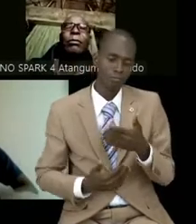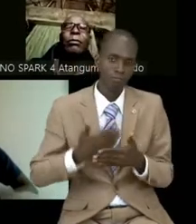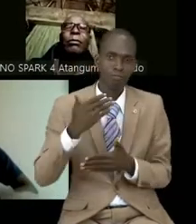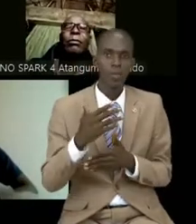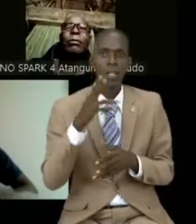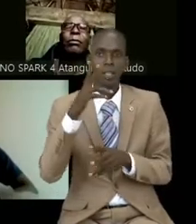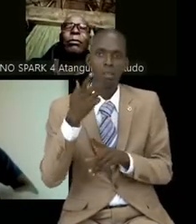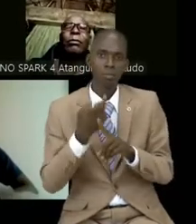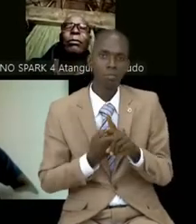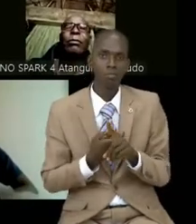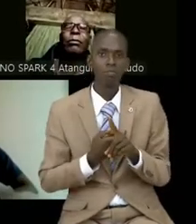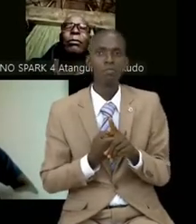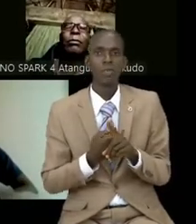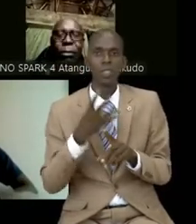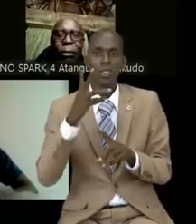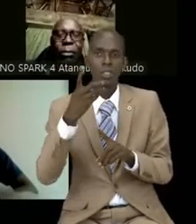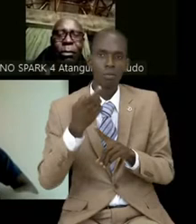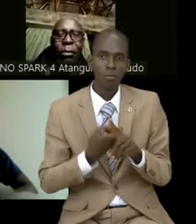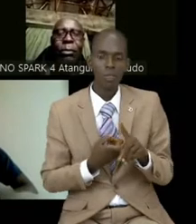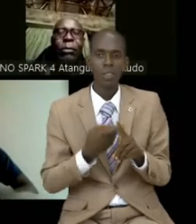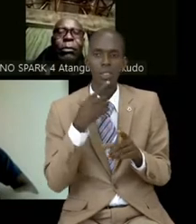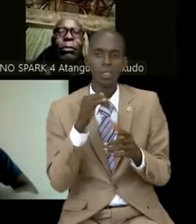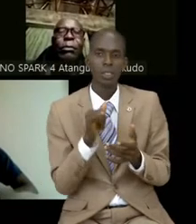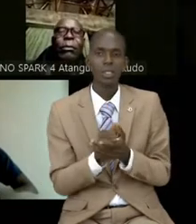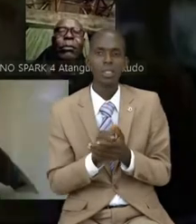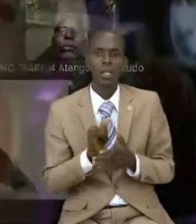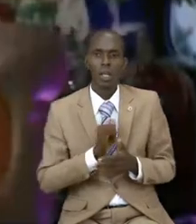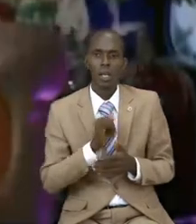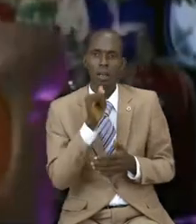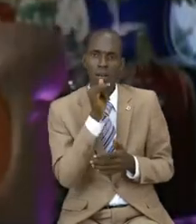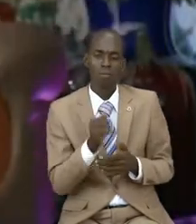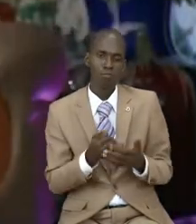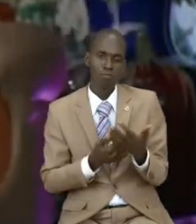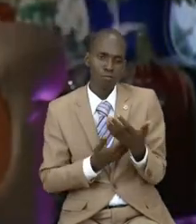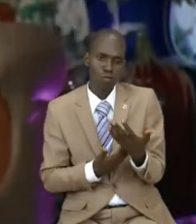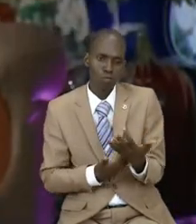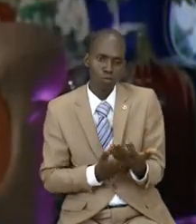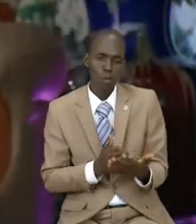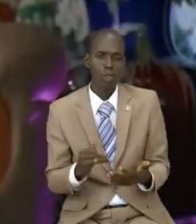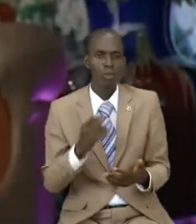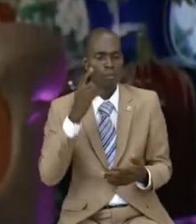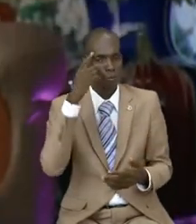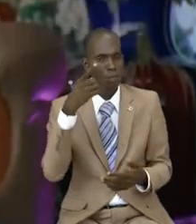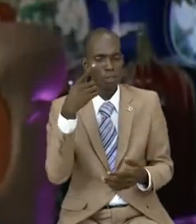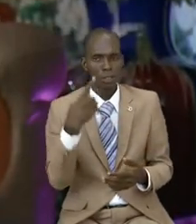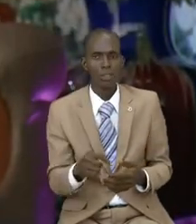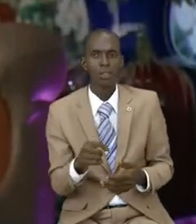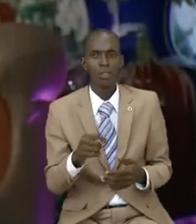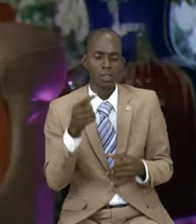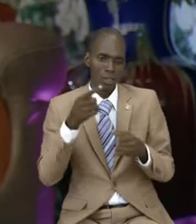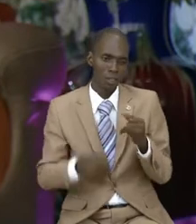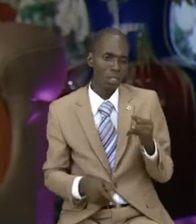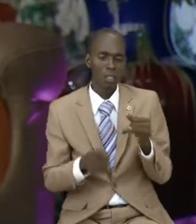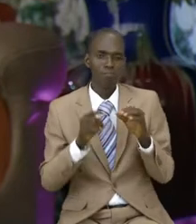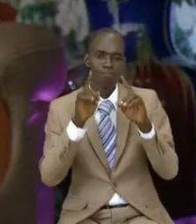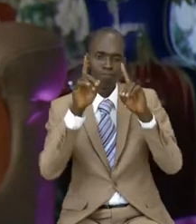3 months, 6 months, he said, I'm waiting for the JAMB exam. He reads